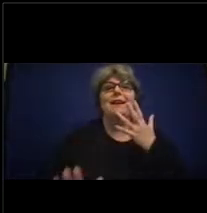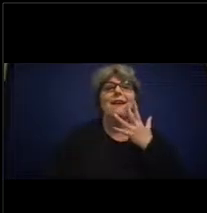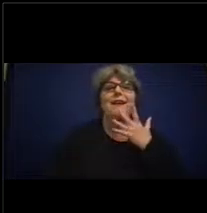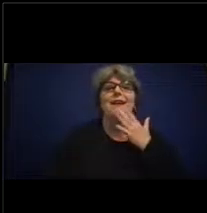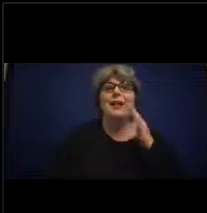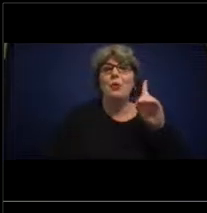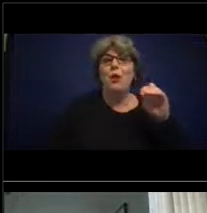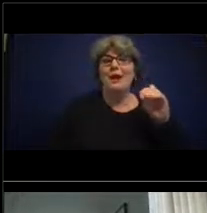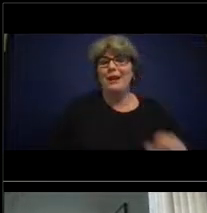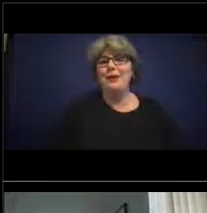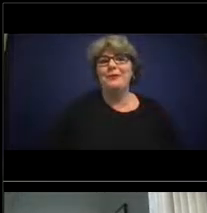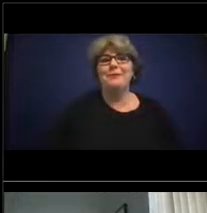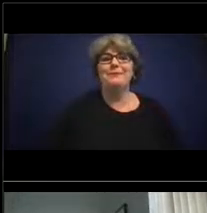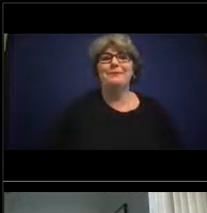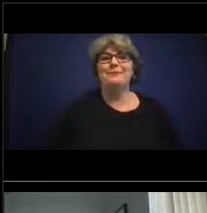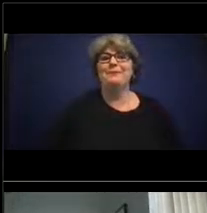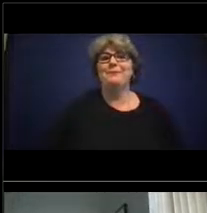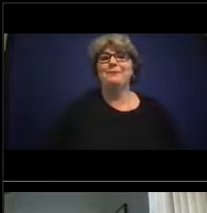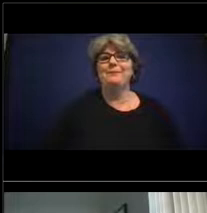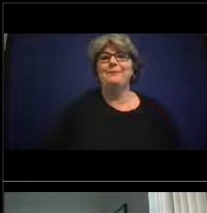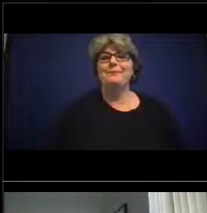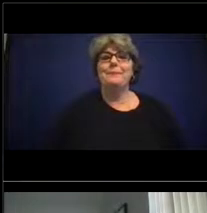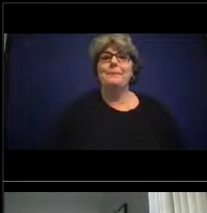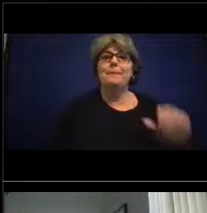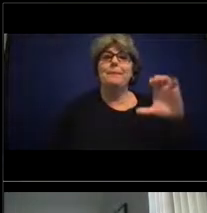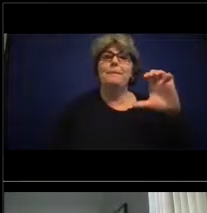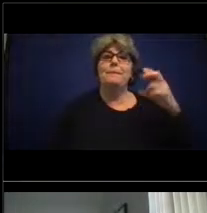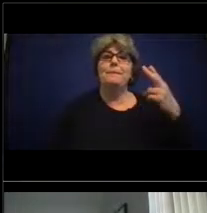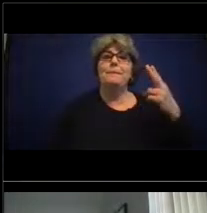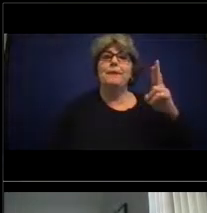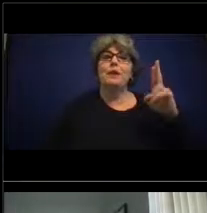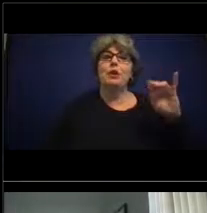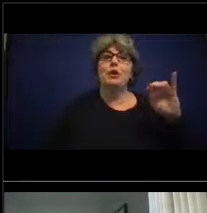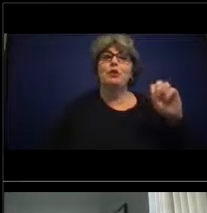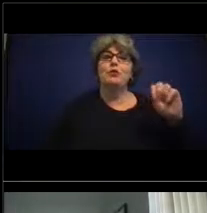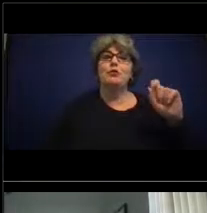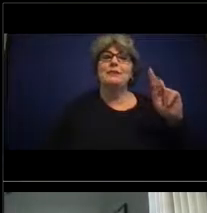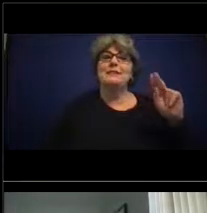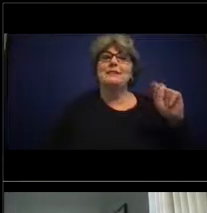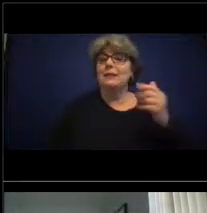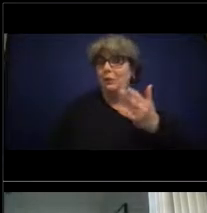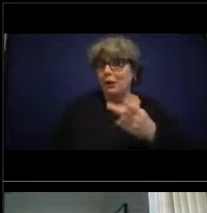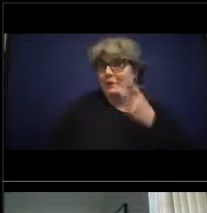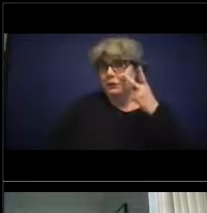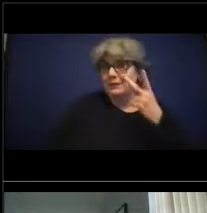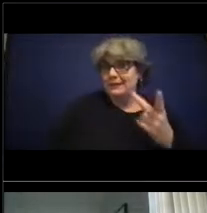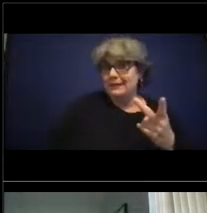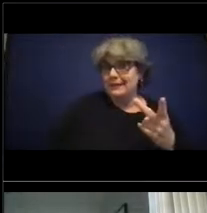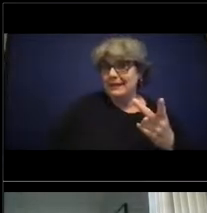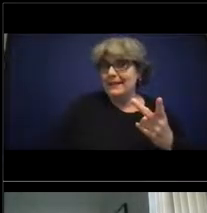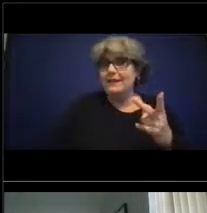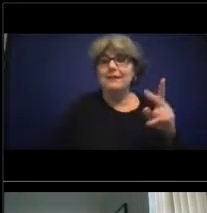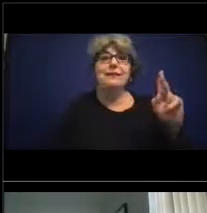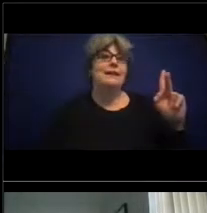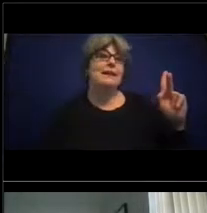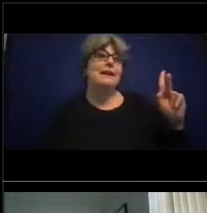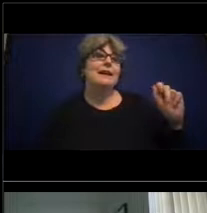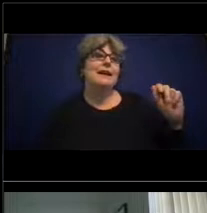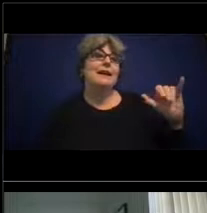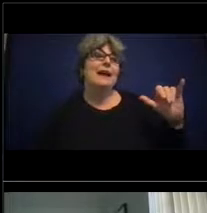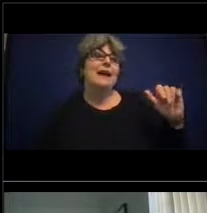And I pitch it back to you, Christina, with something you pick out of here. Or we hear from Kayla what the students are seeing. Yeah, Kayla, what are the students